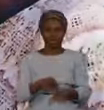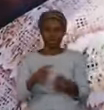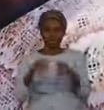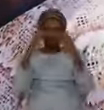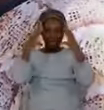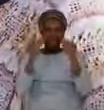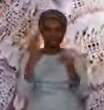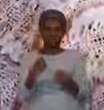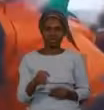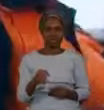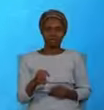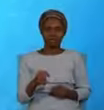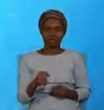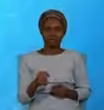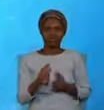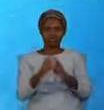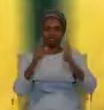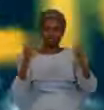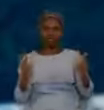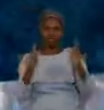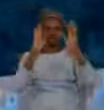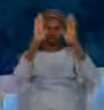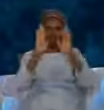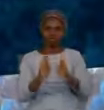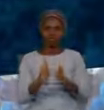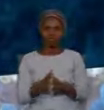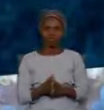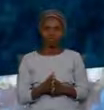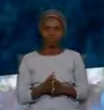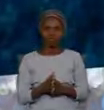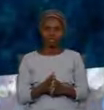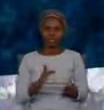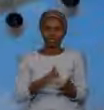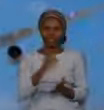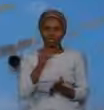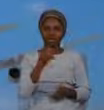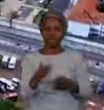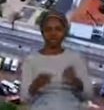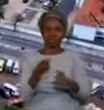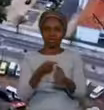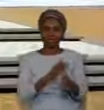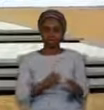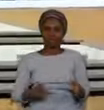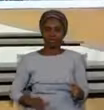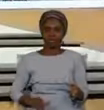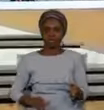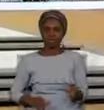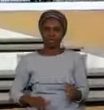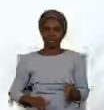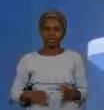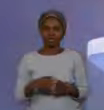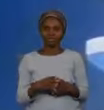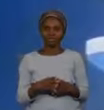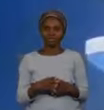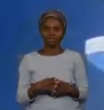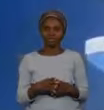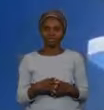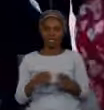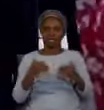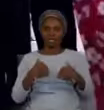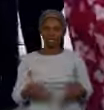supernatural in this month's global crusade themed The Glorious Visitation of Christ, happening live in Ghana. God is